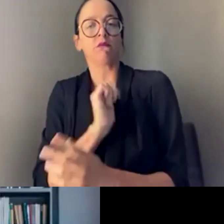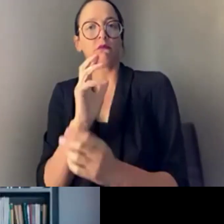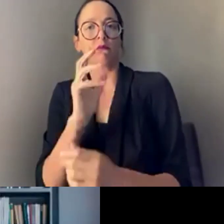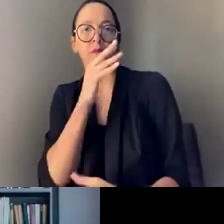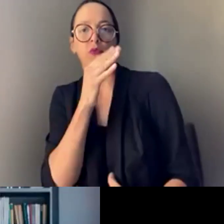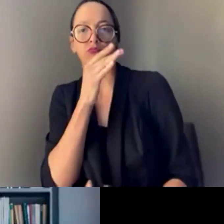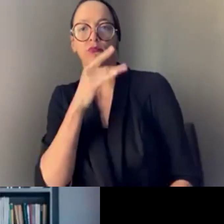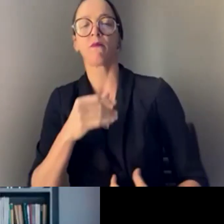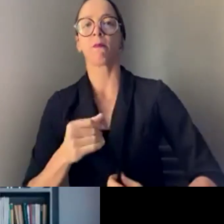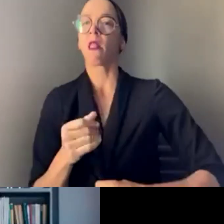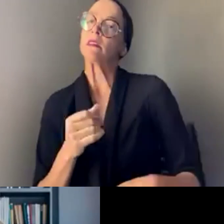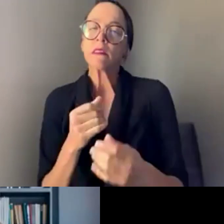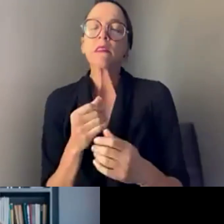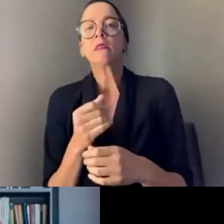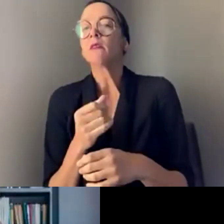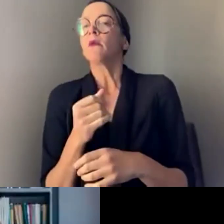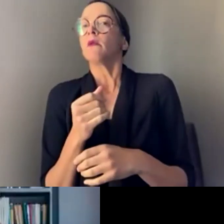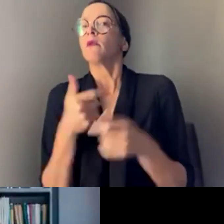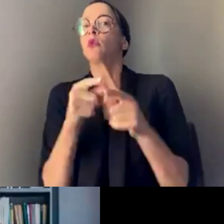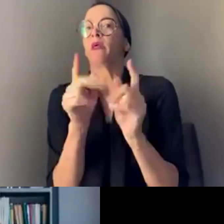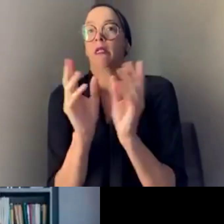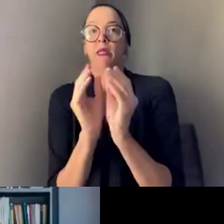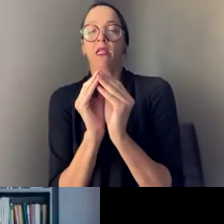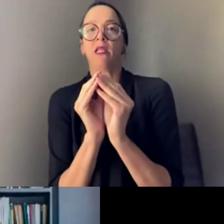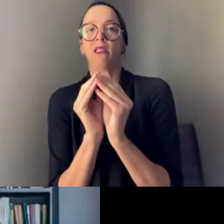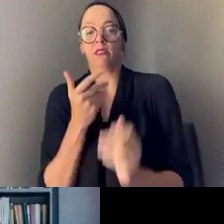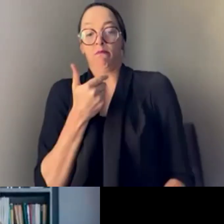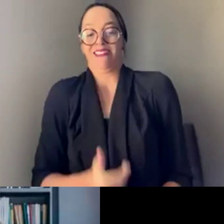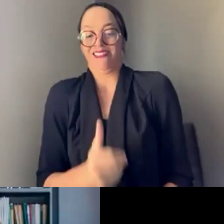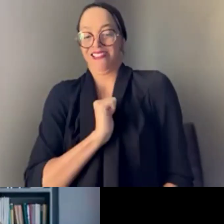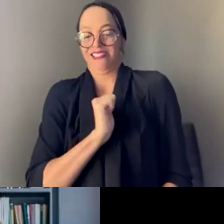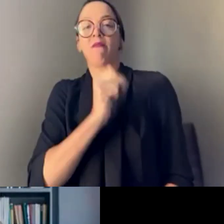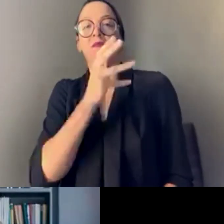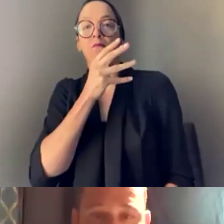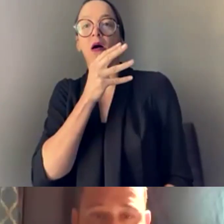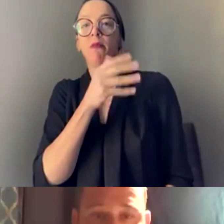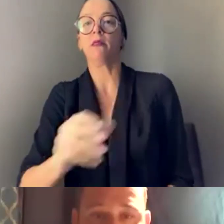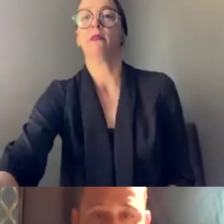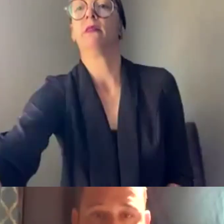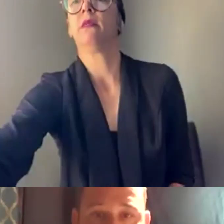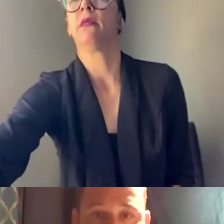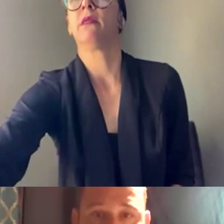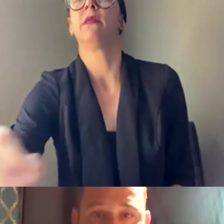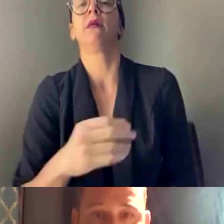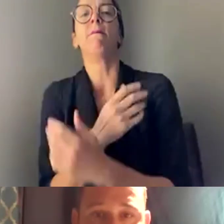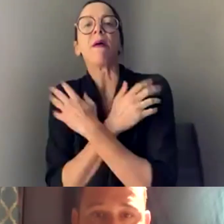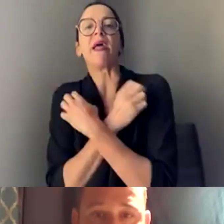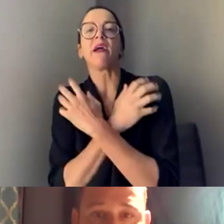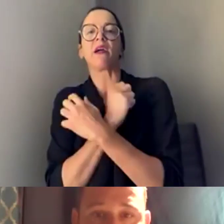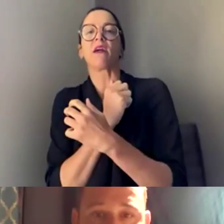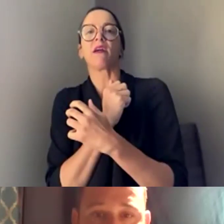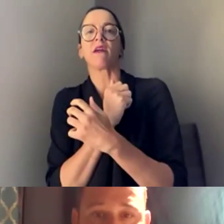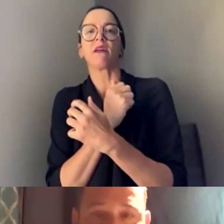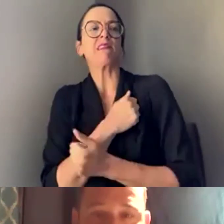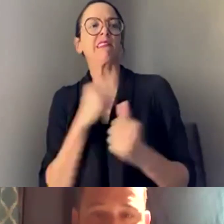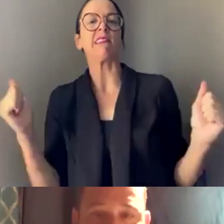came out, and I got really emotional. And I remember just but just looking at the faces of the people that were